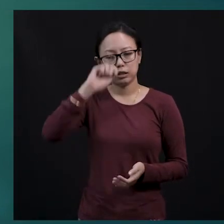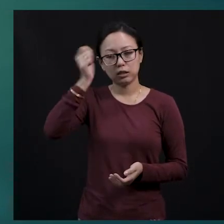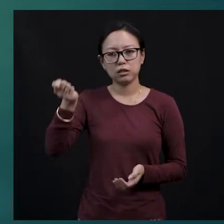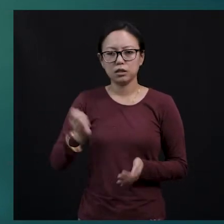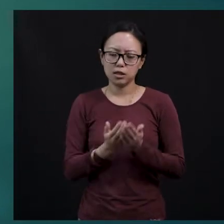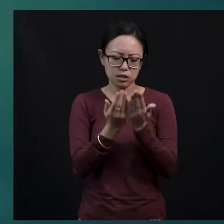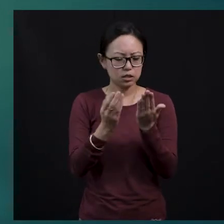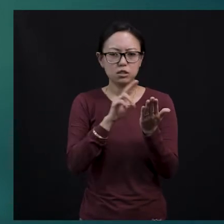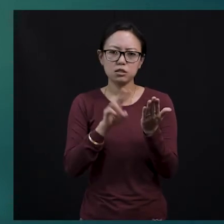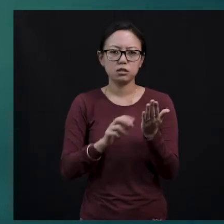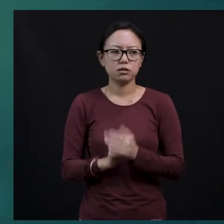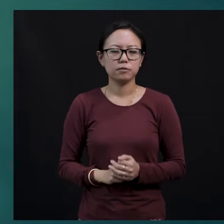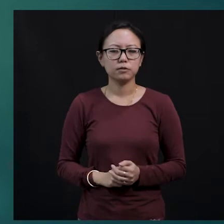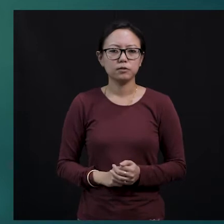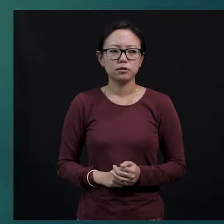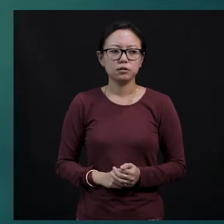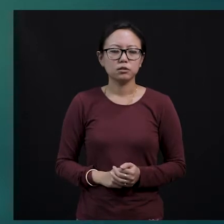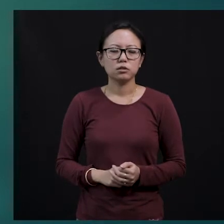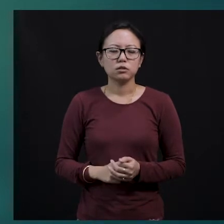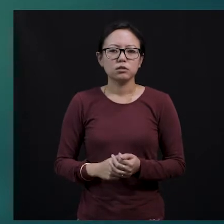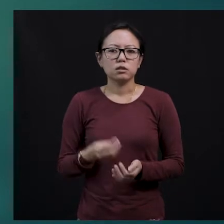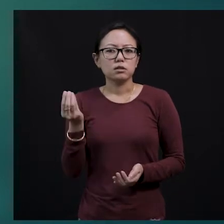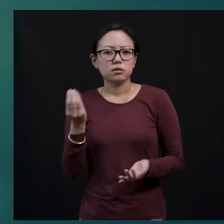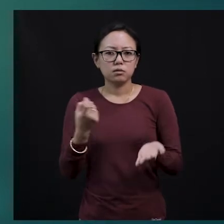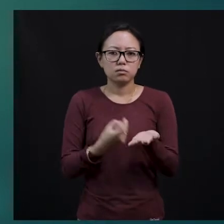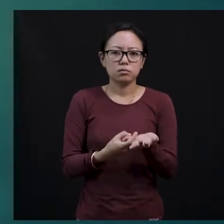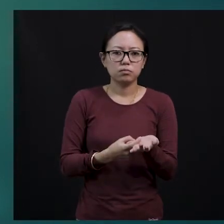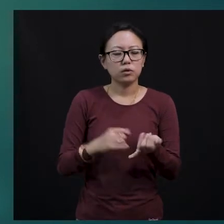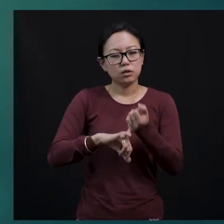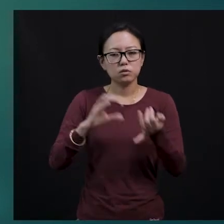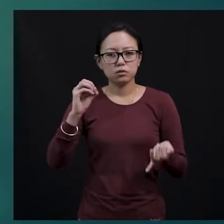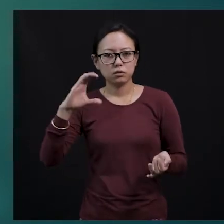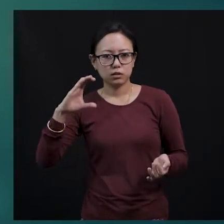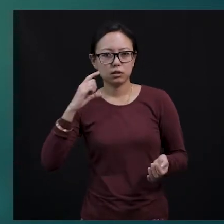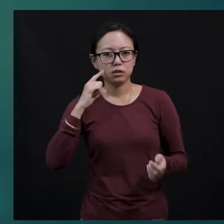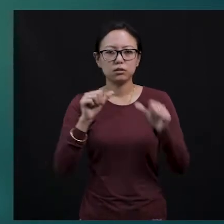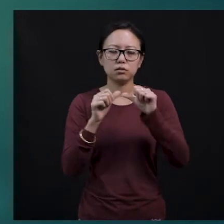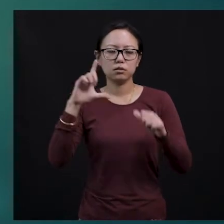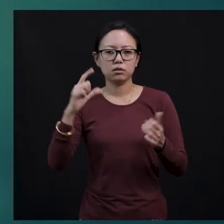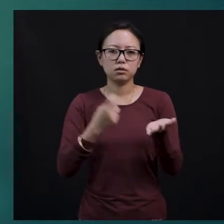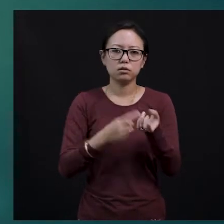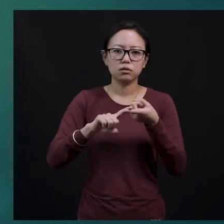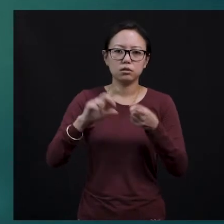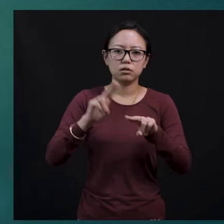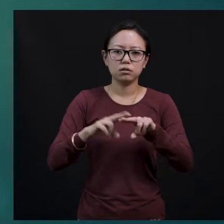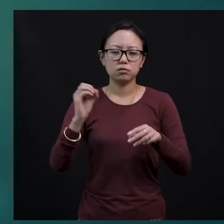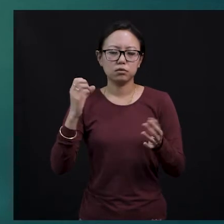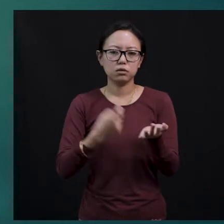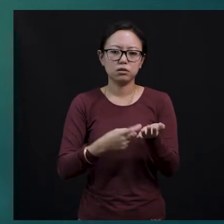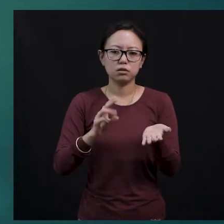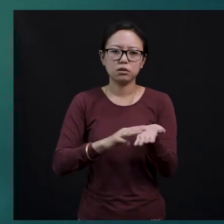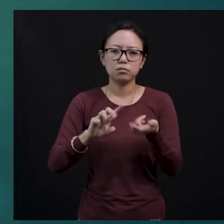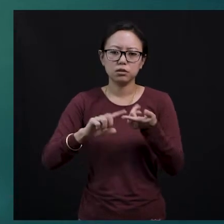studied about the social reformers. There were few social reformers in the country wherein they helped the Indian